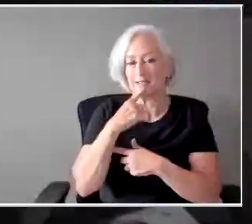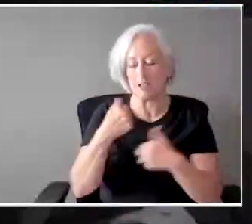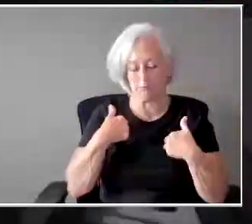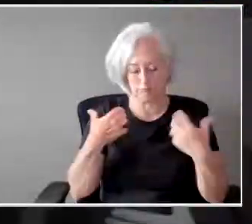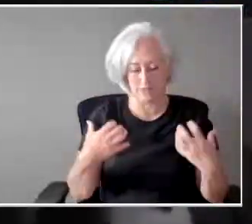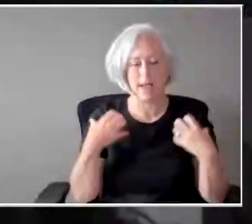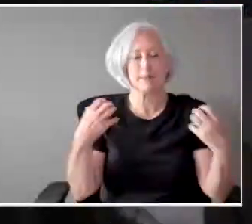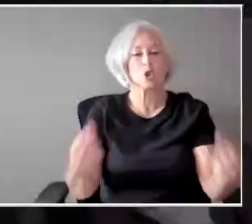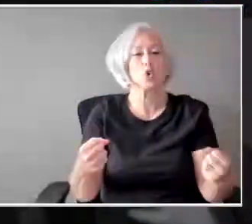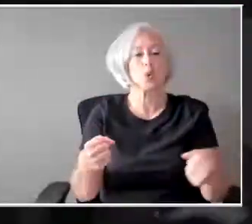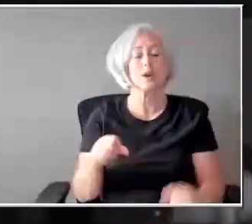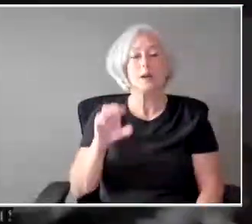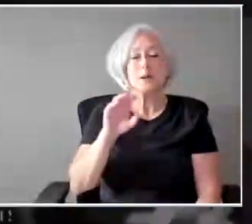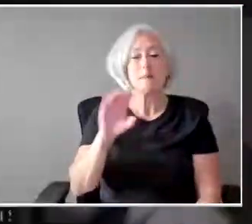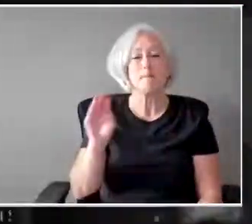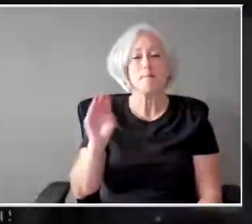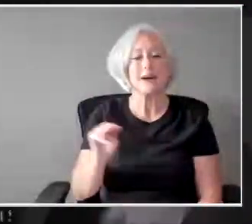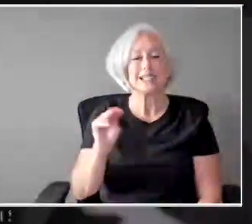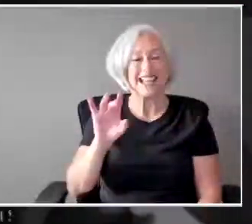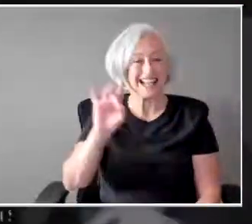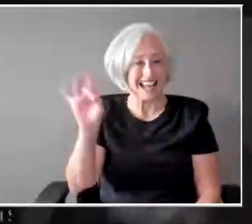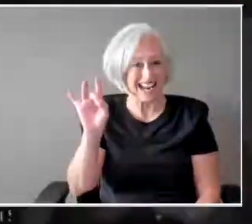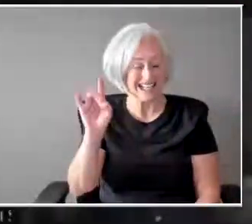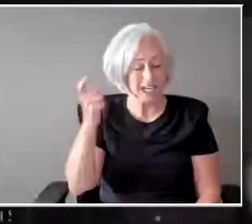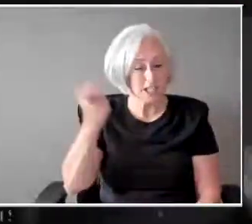Subscribe to our Morning Medical Update and Open